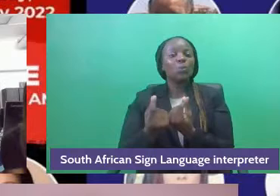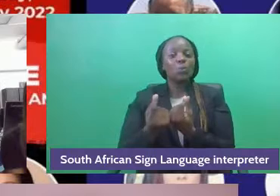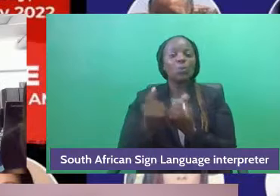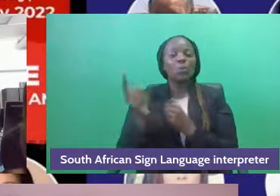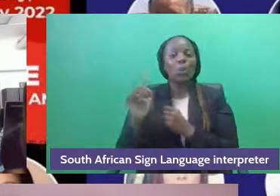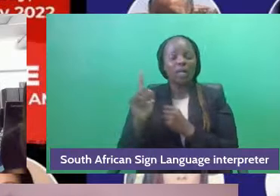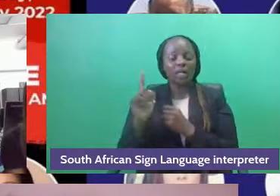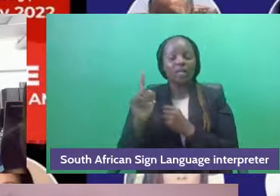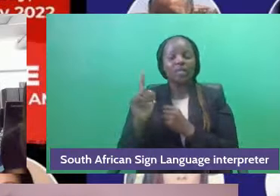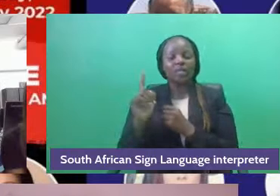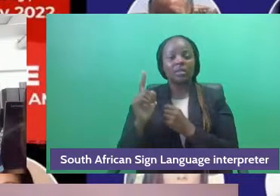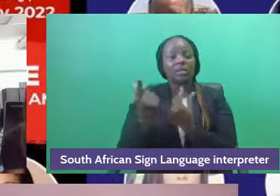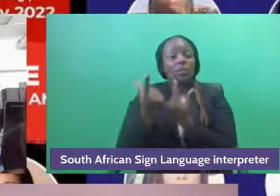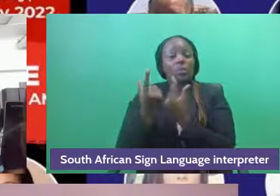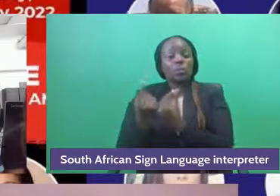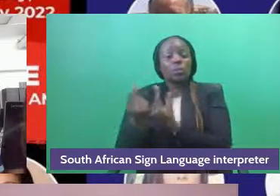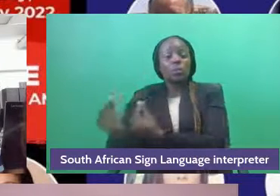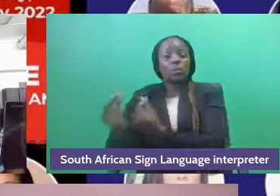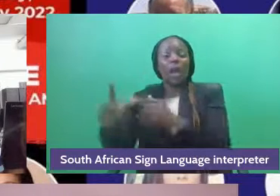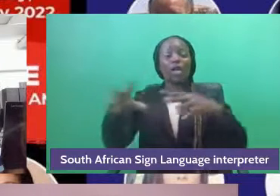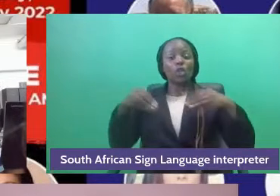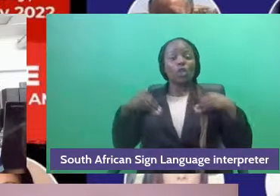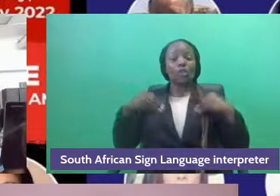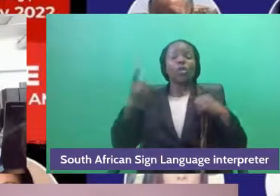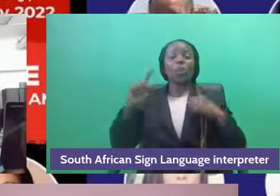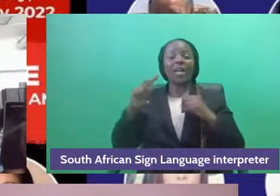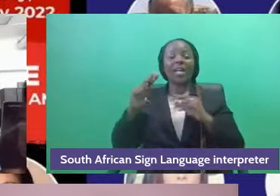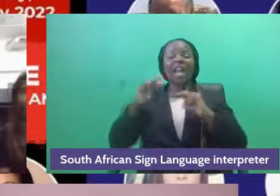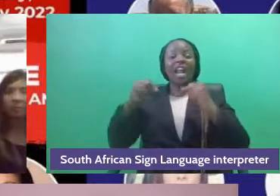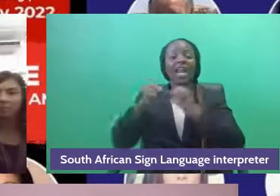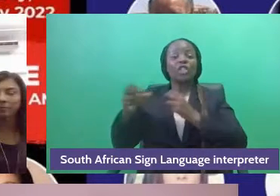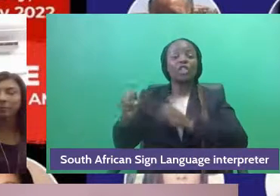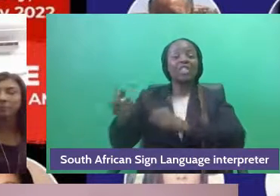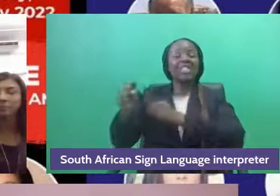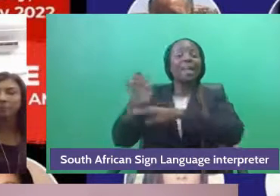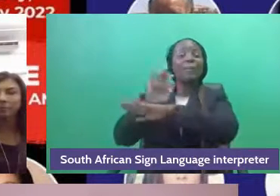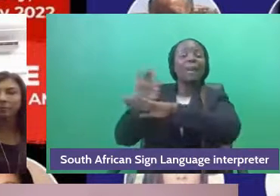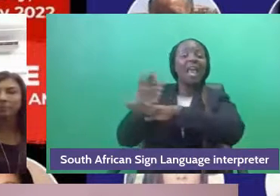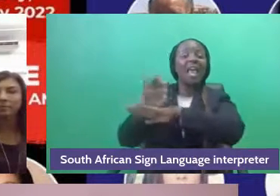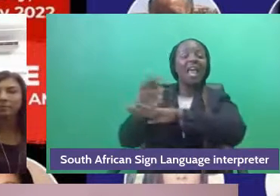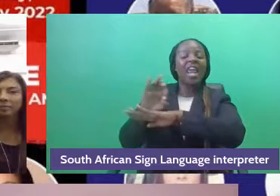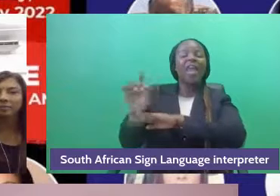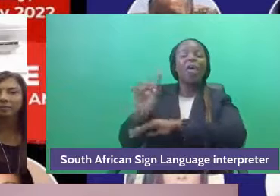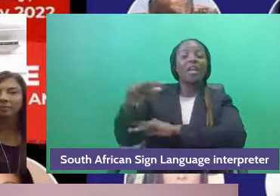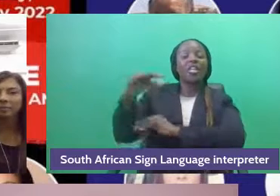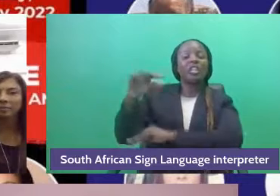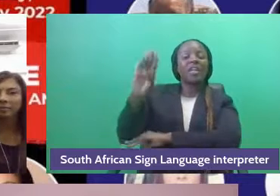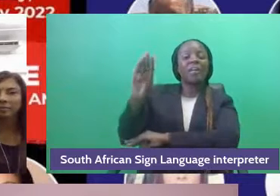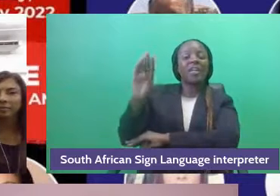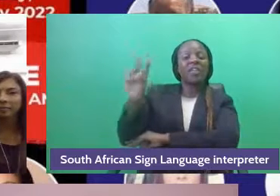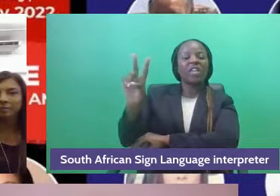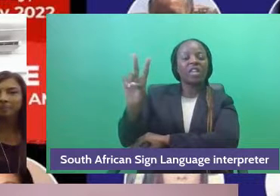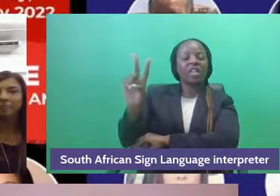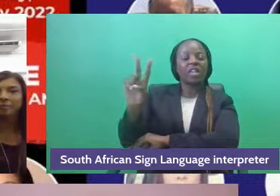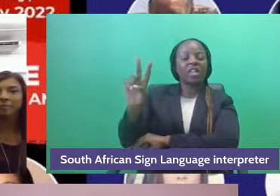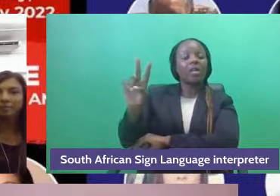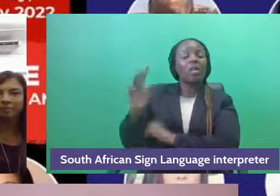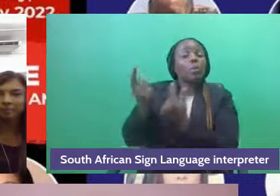in the implementation and adoption of National Strategic Plan on Gender-Based Violence in order to put in